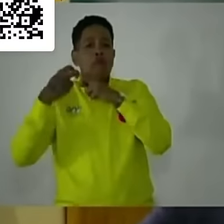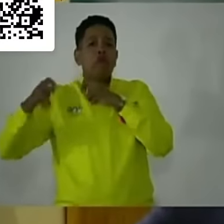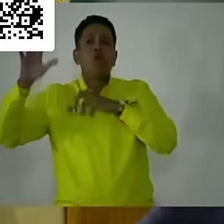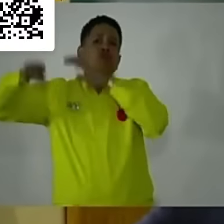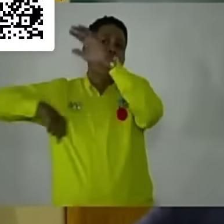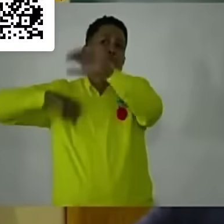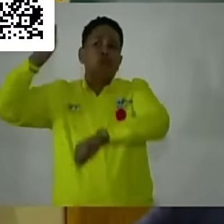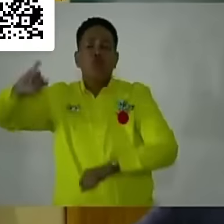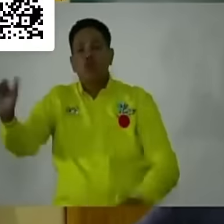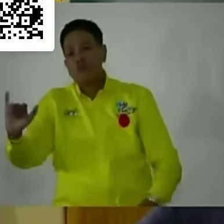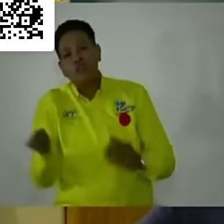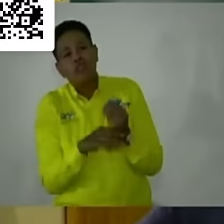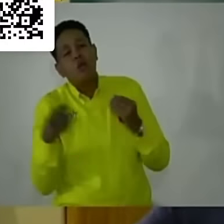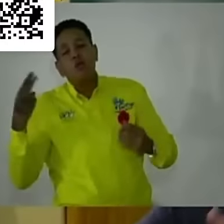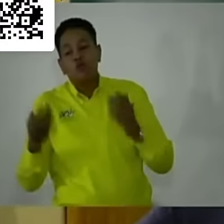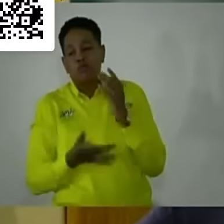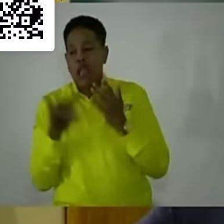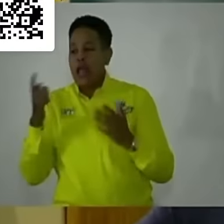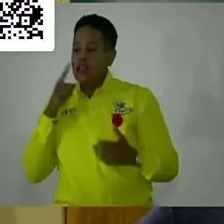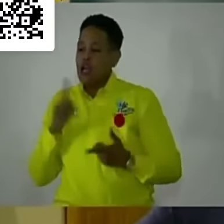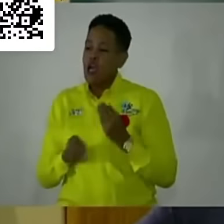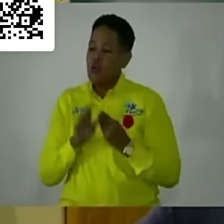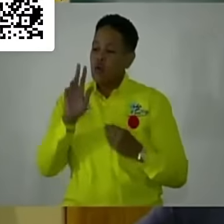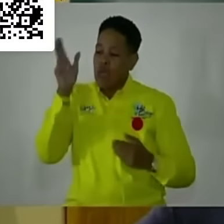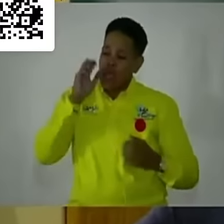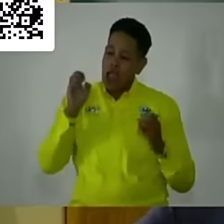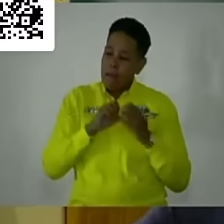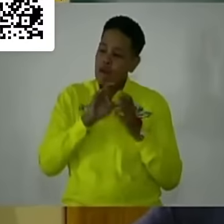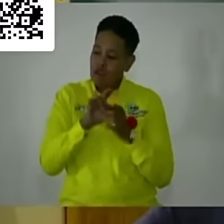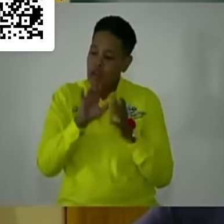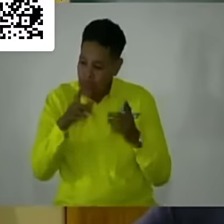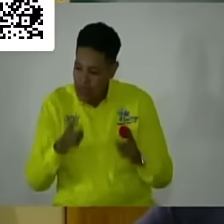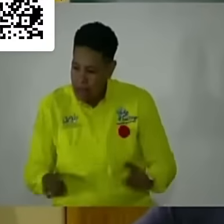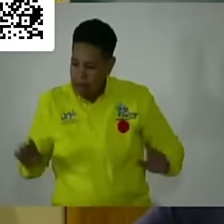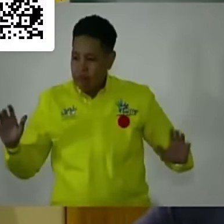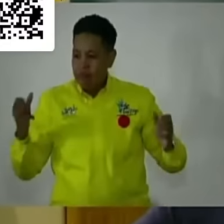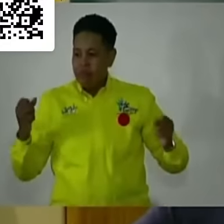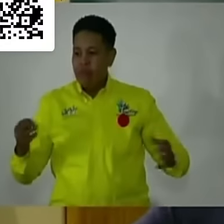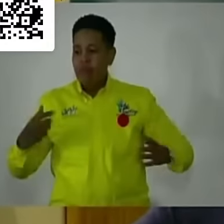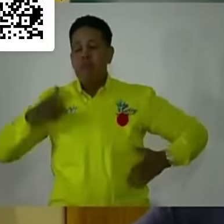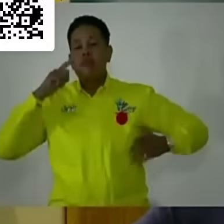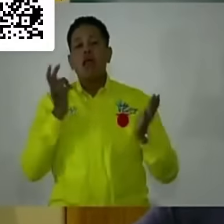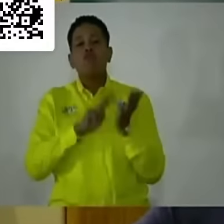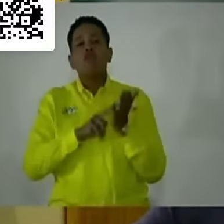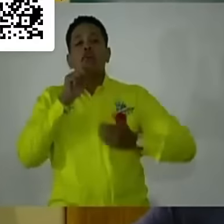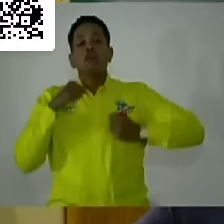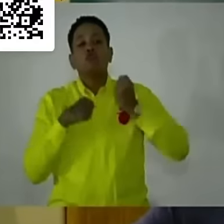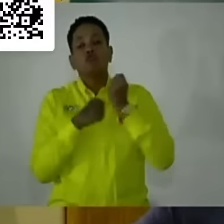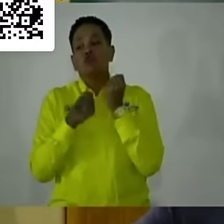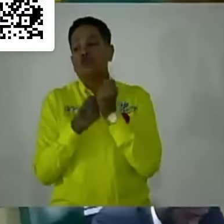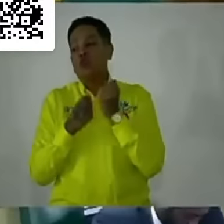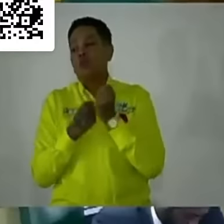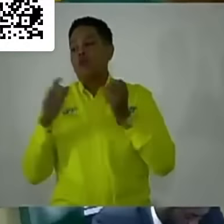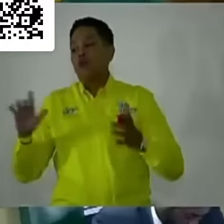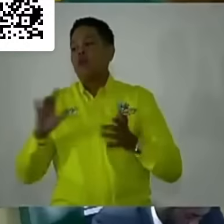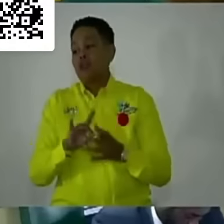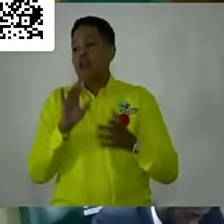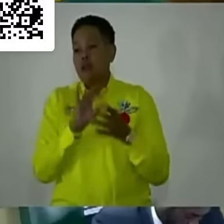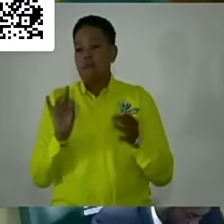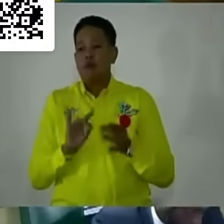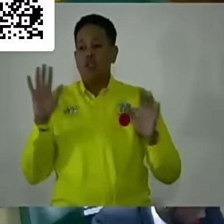we're going to use the technology, and you will hear more about that. So I rise to support the